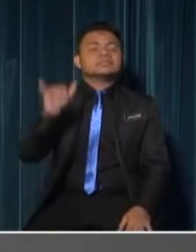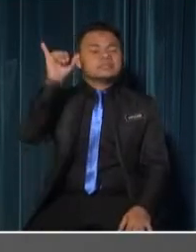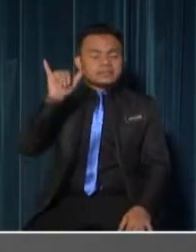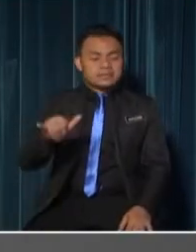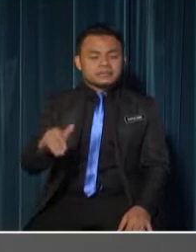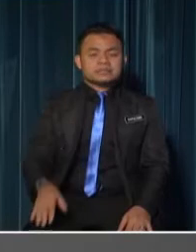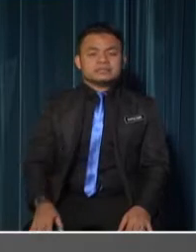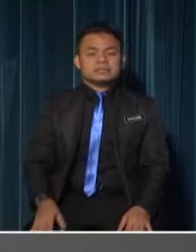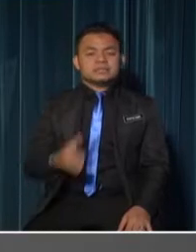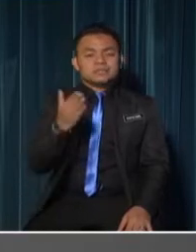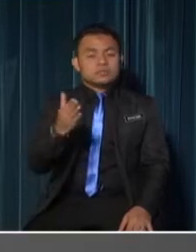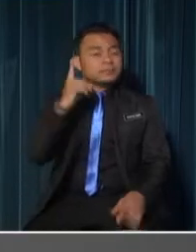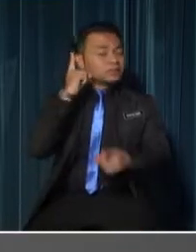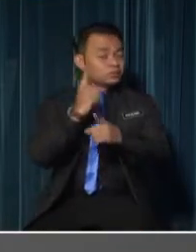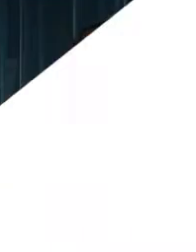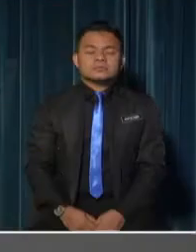Yes, you are correct.